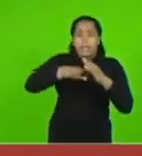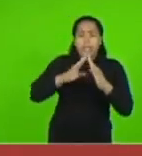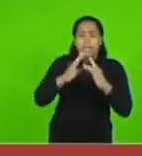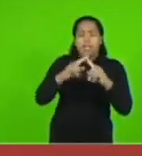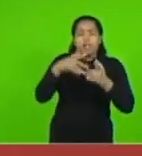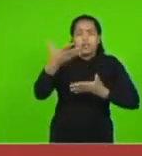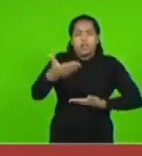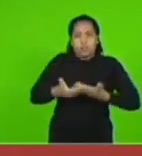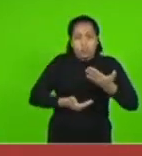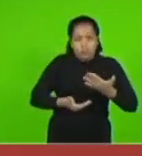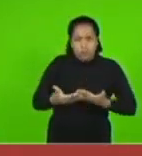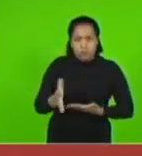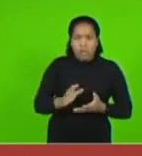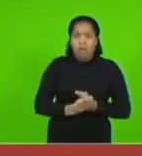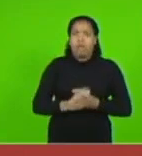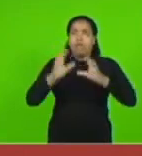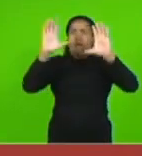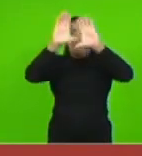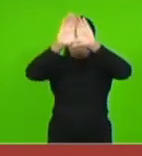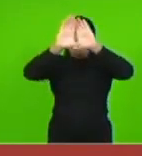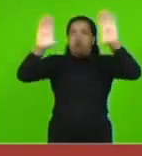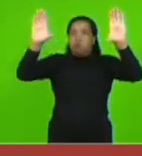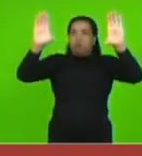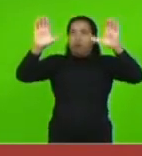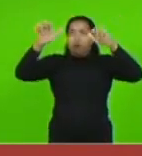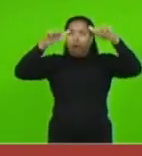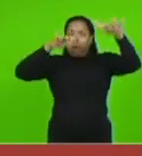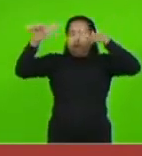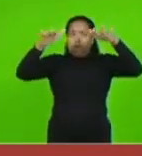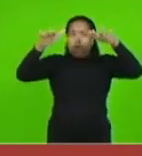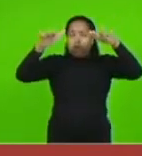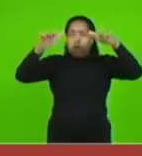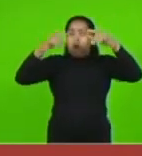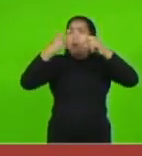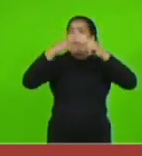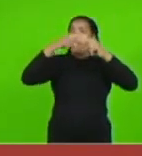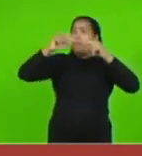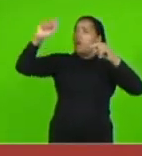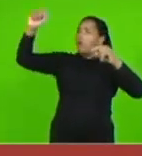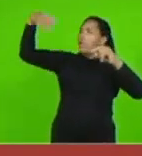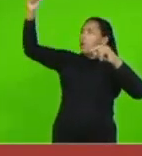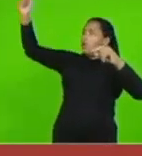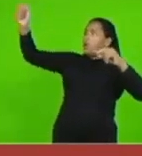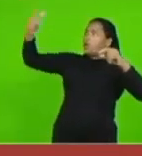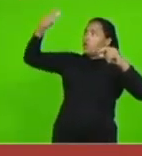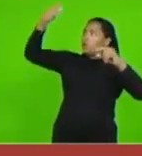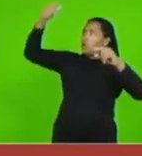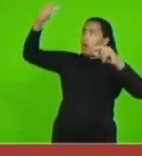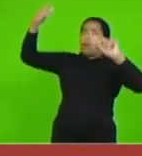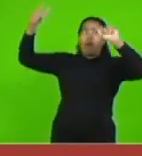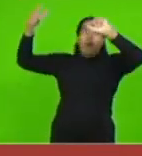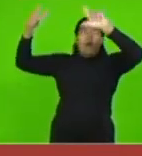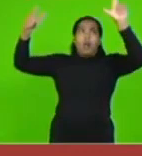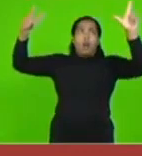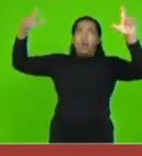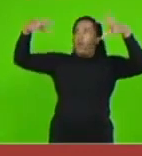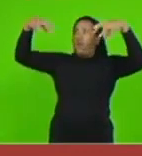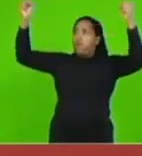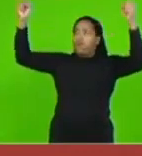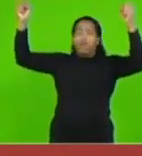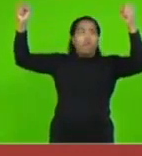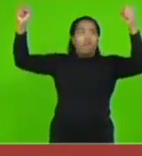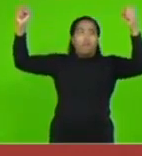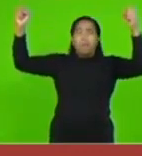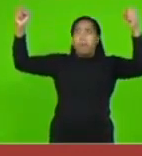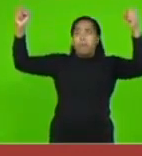And these are signs that are specific to the church, that the Holy Spirit has revealed to His church. The Bible